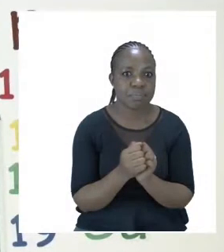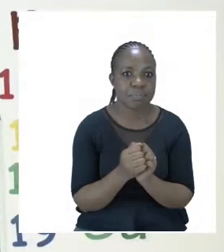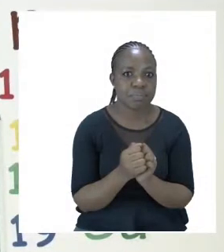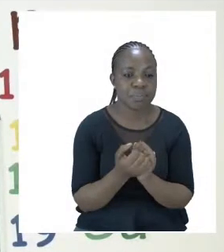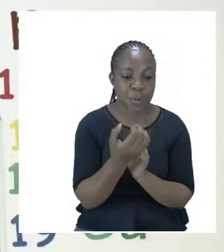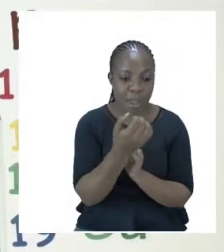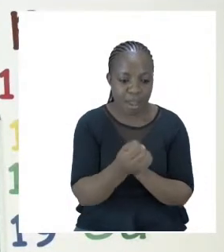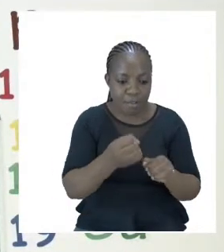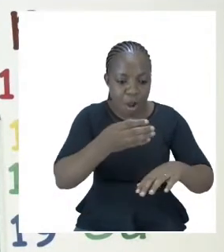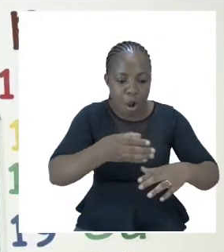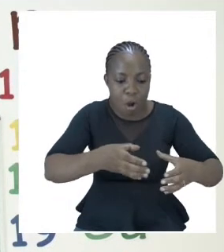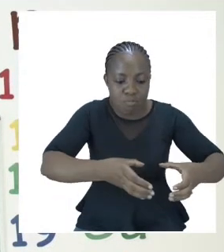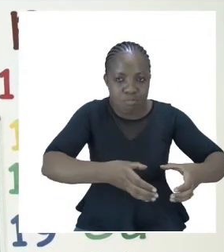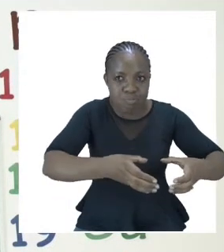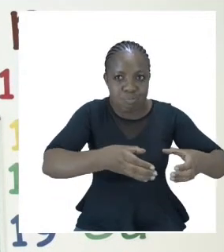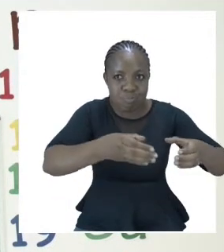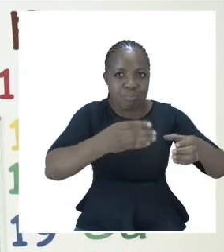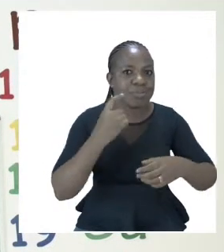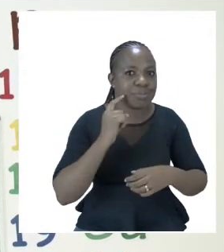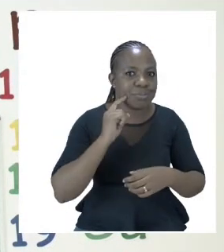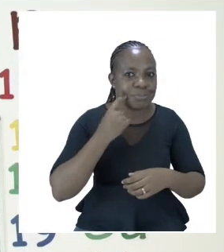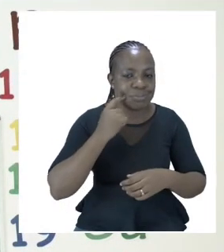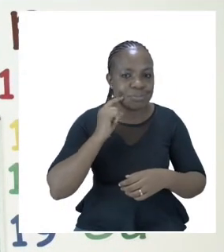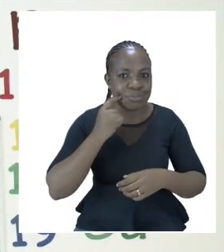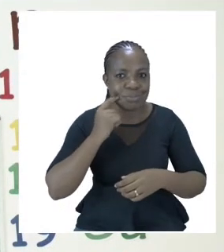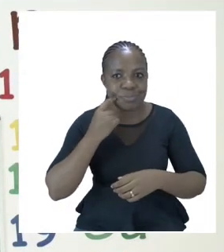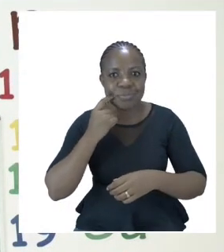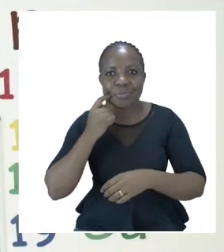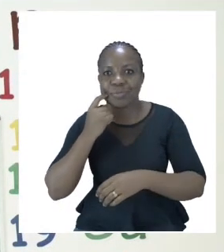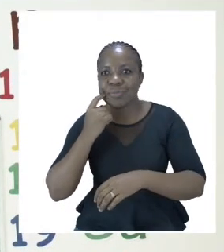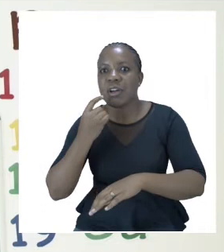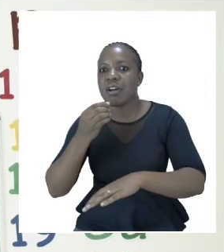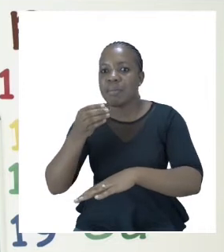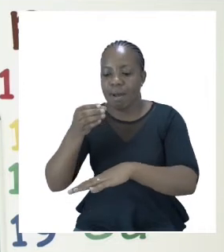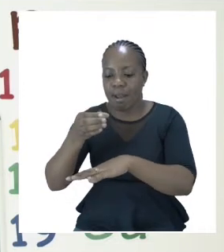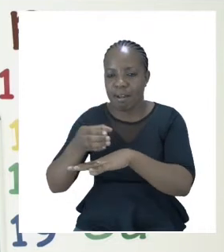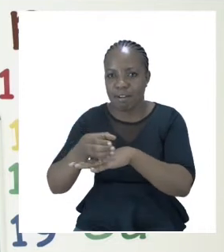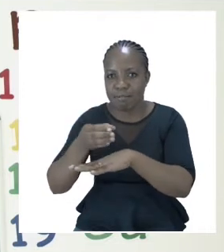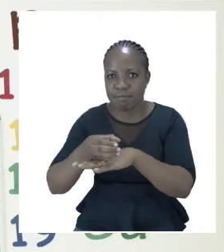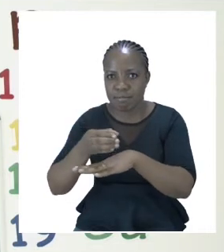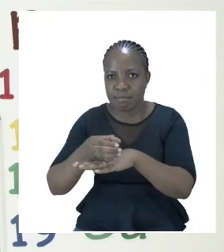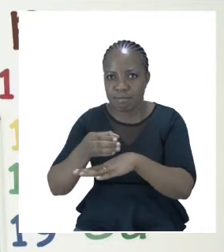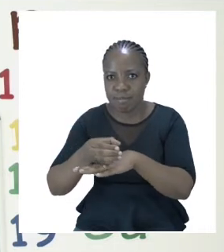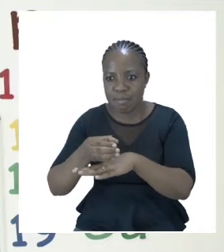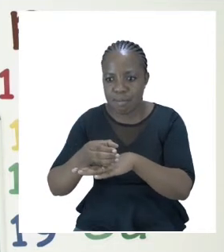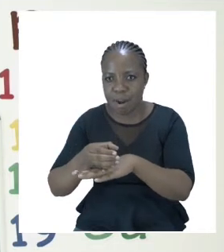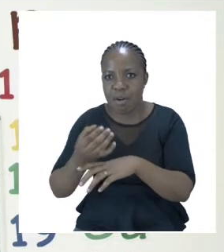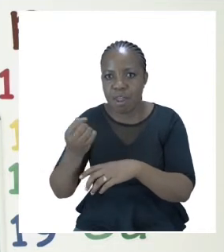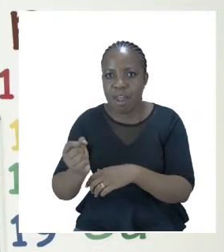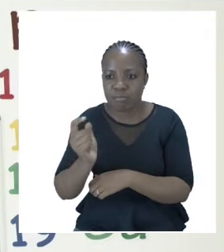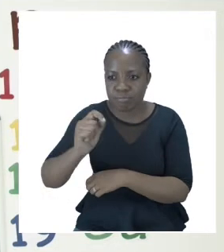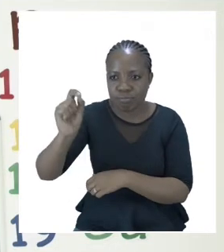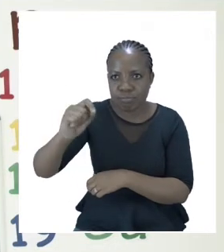jar, I have my cup, and I have my chalk.